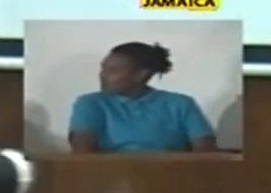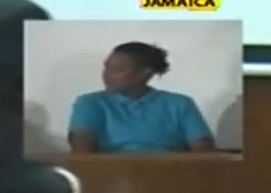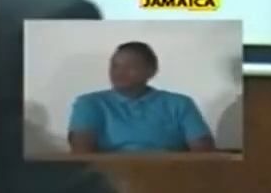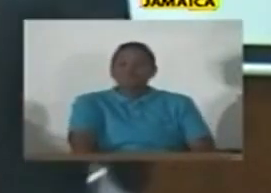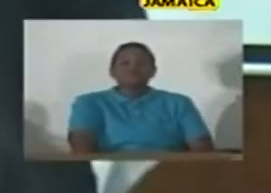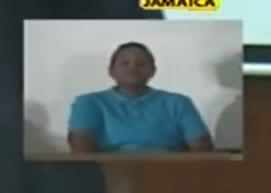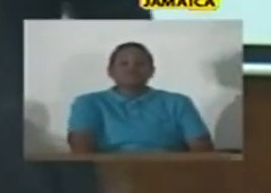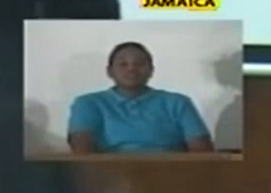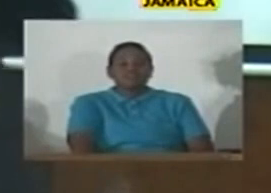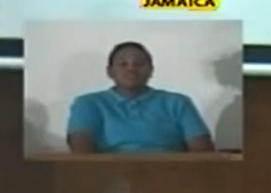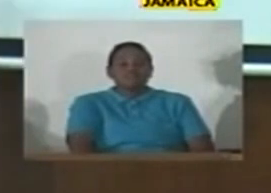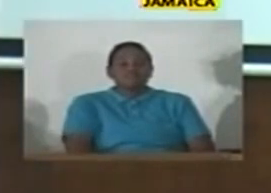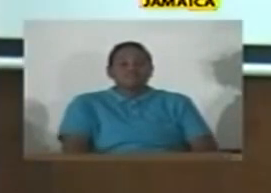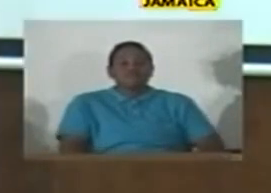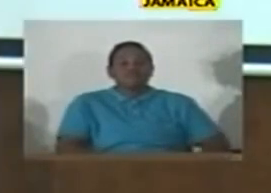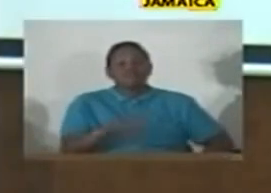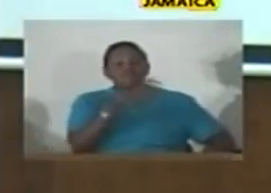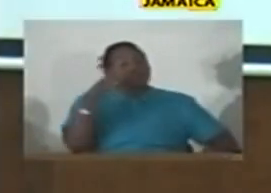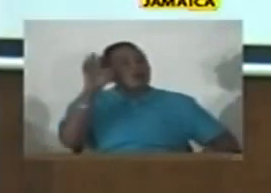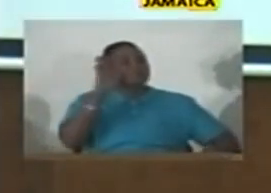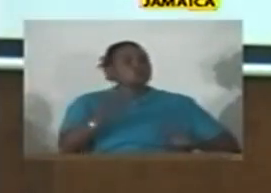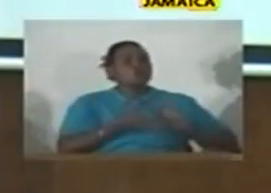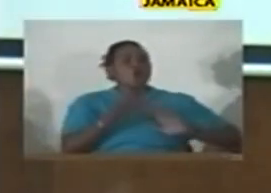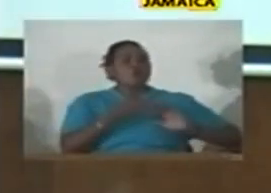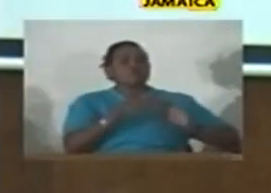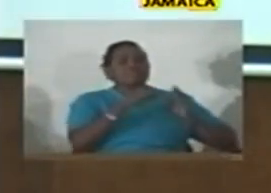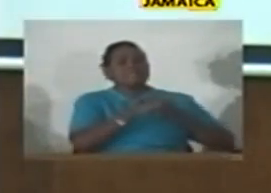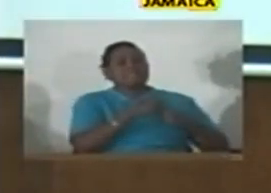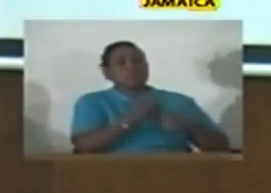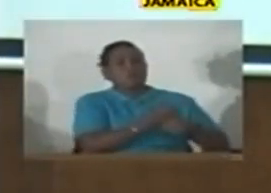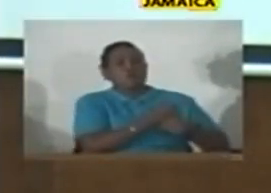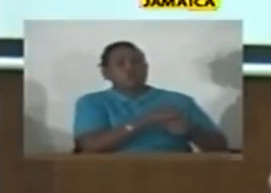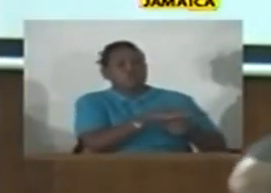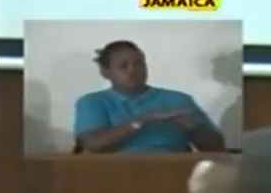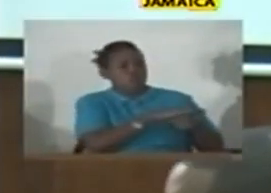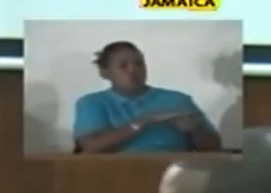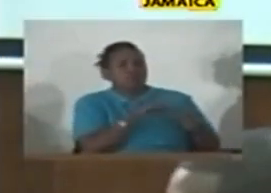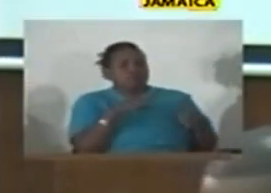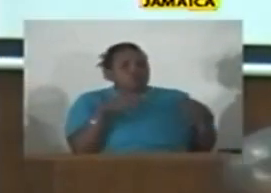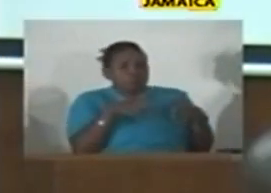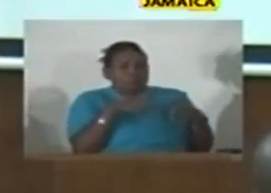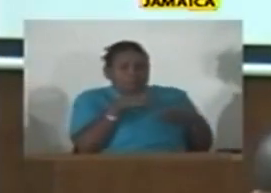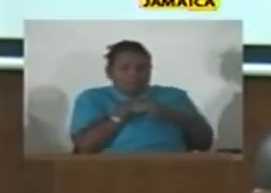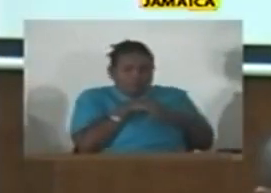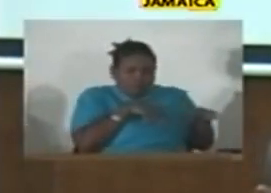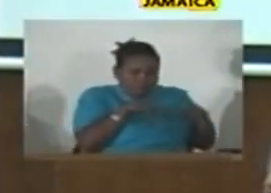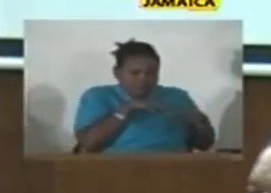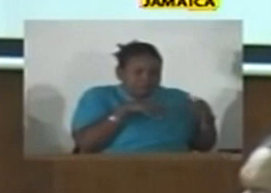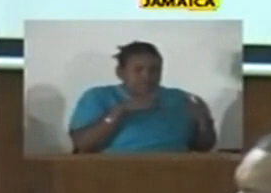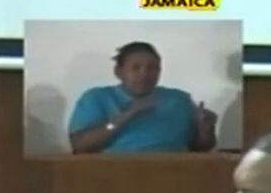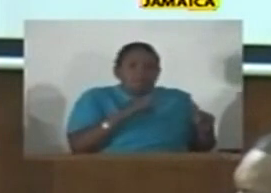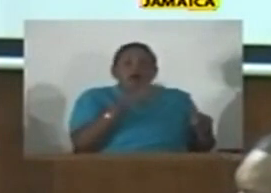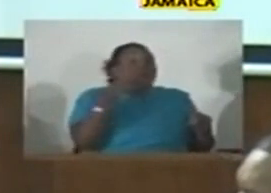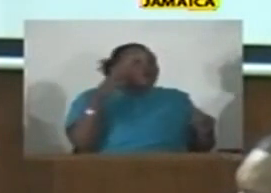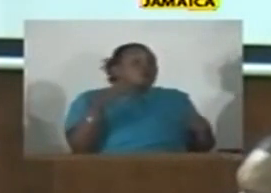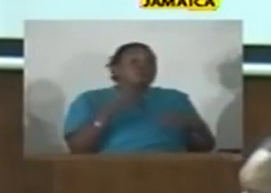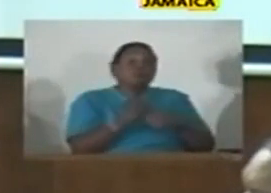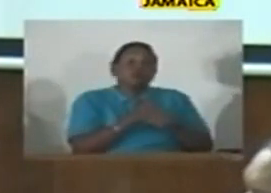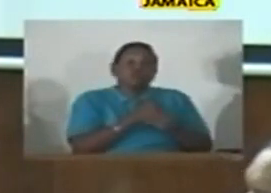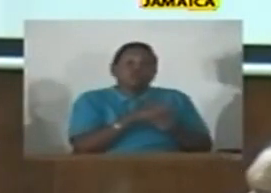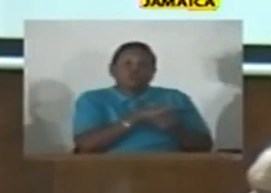Farmers will operate in production zones as a group. An agricultural production